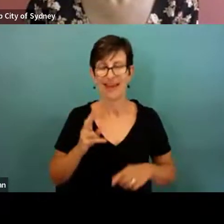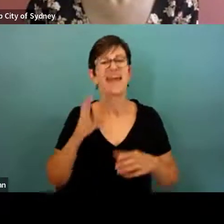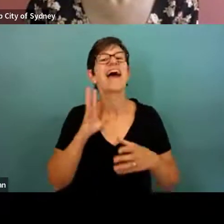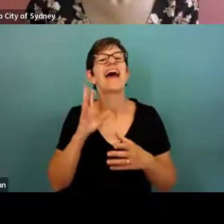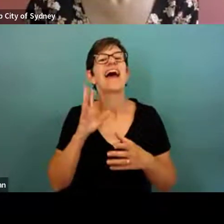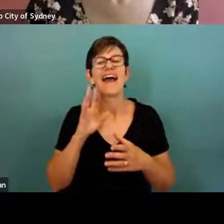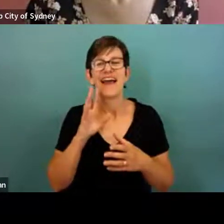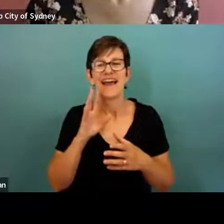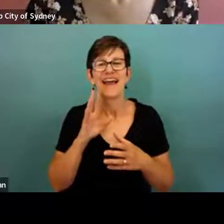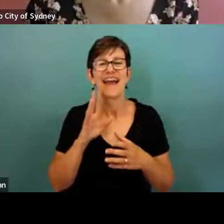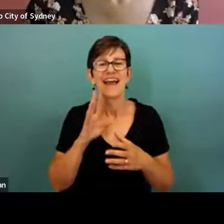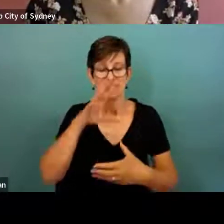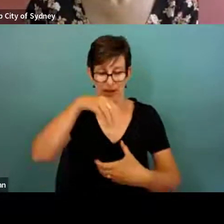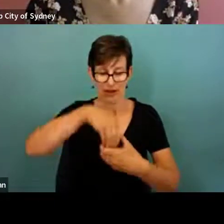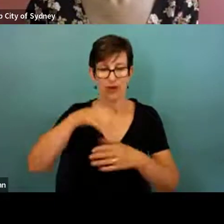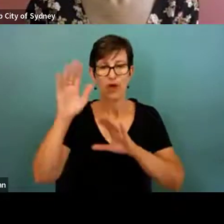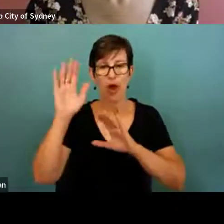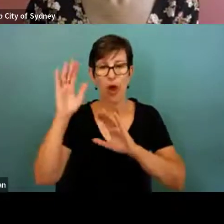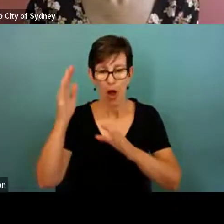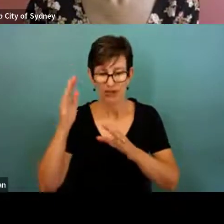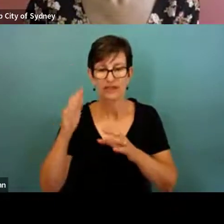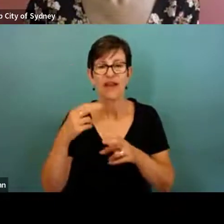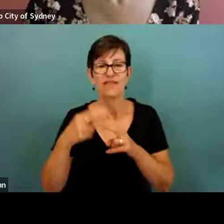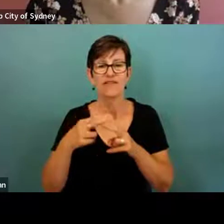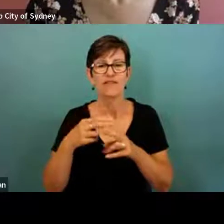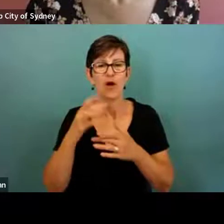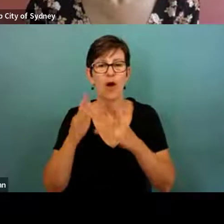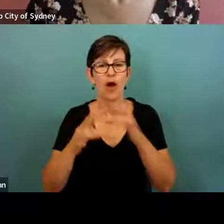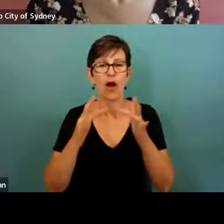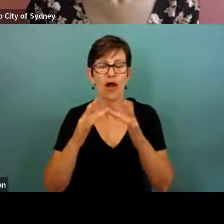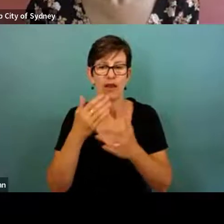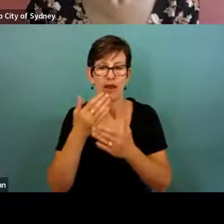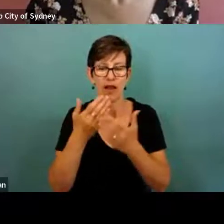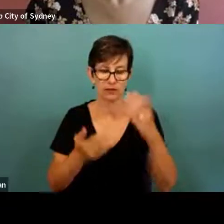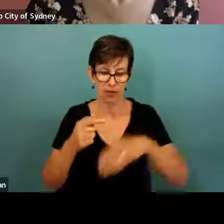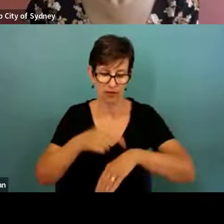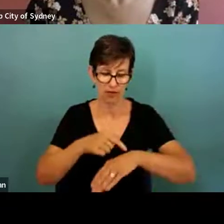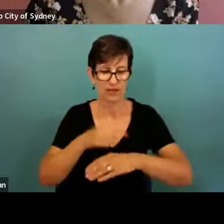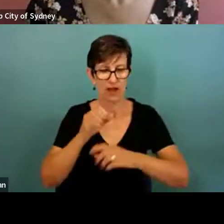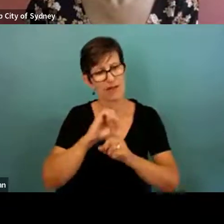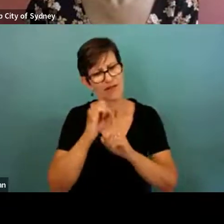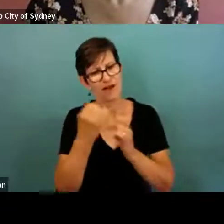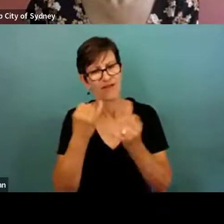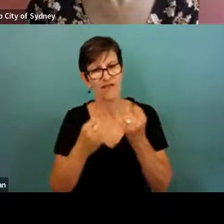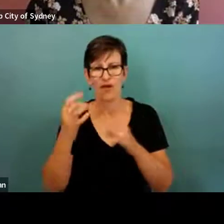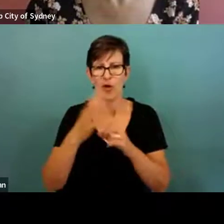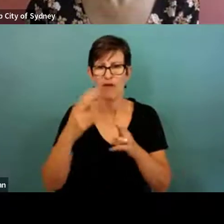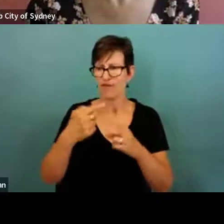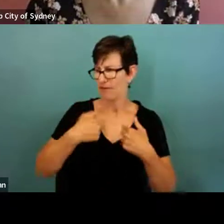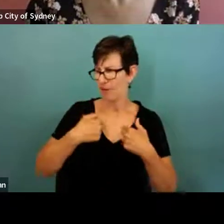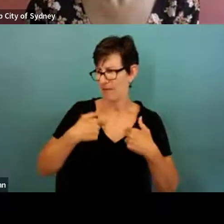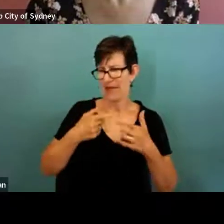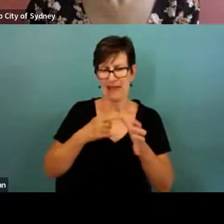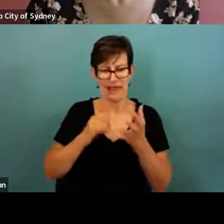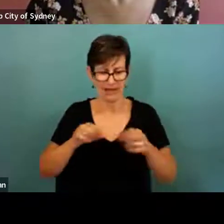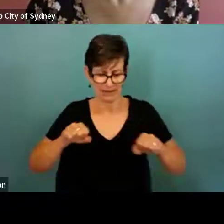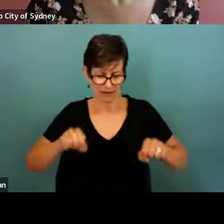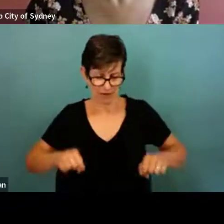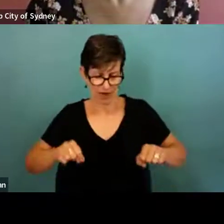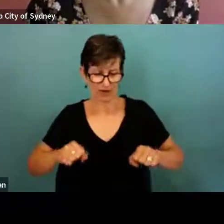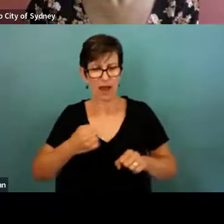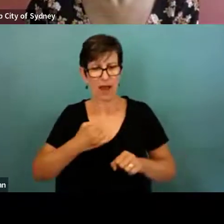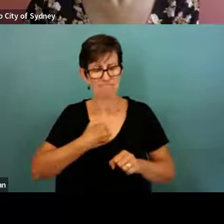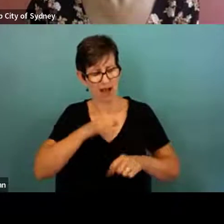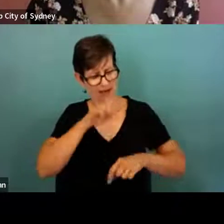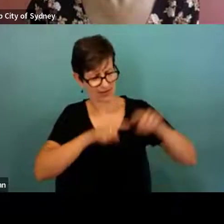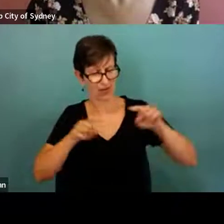inclusion of Auslan in an online Storytime environment is very important to me personally as the ALIA President and my diversity